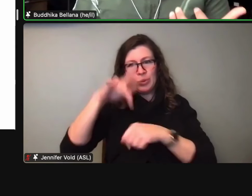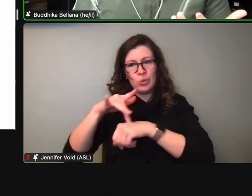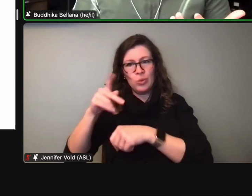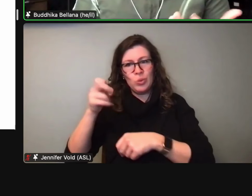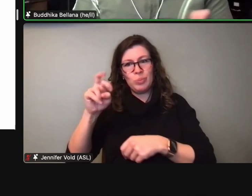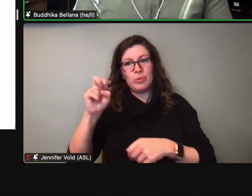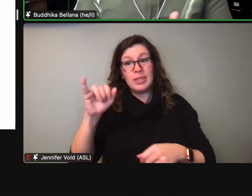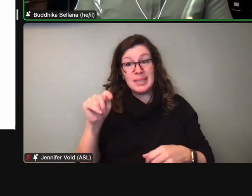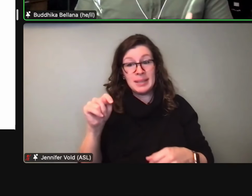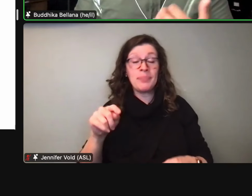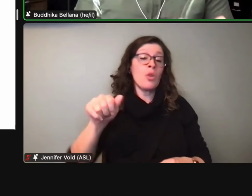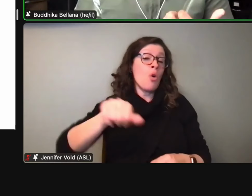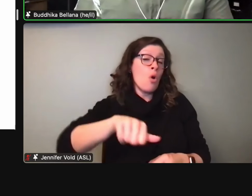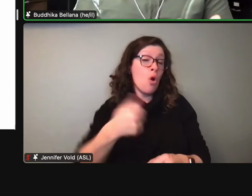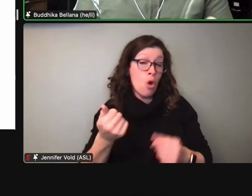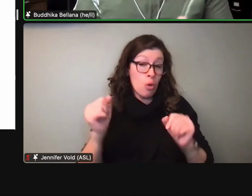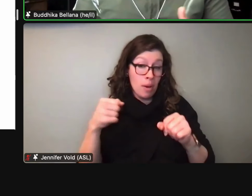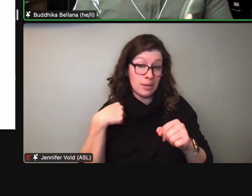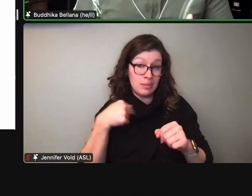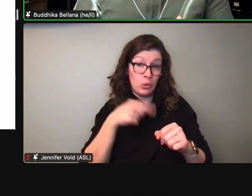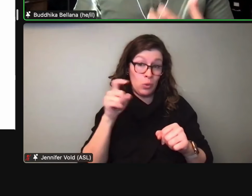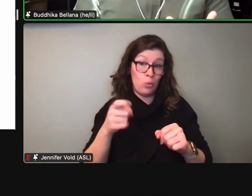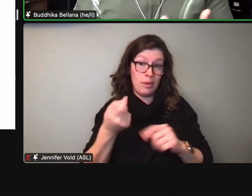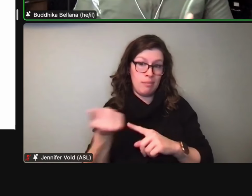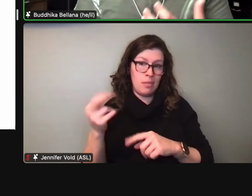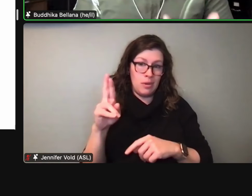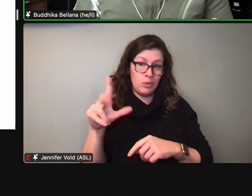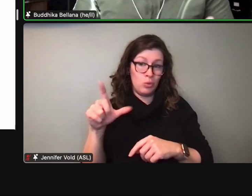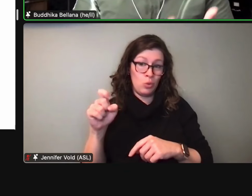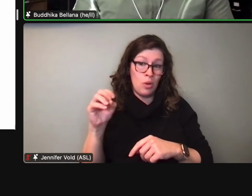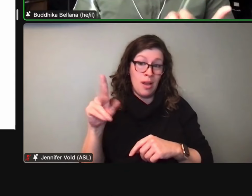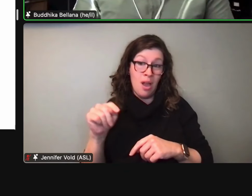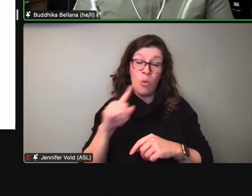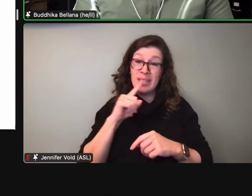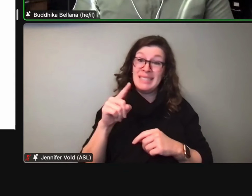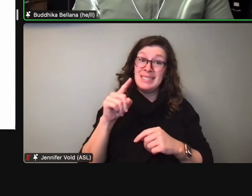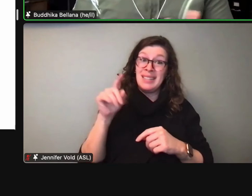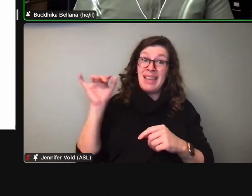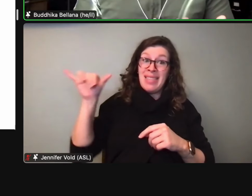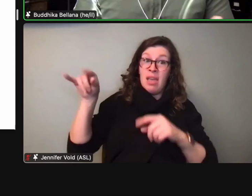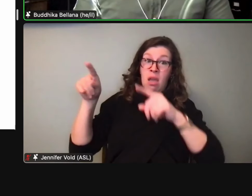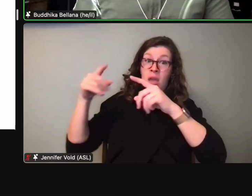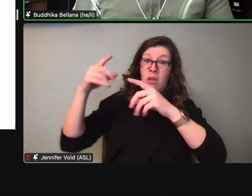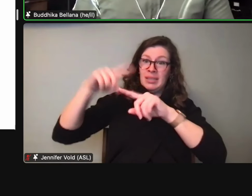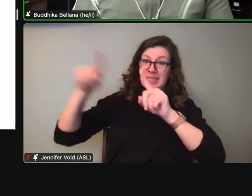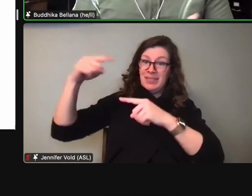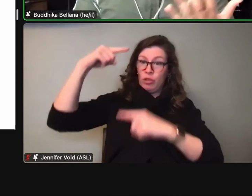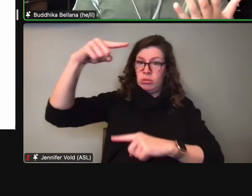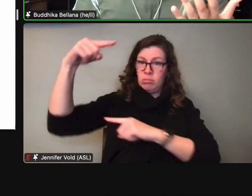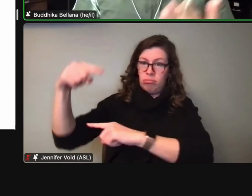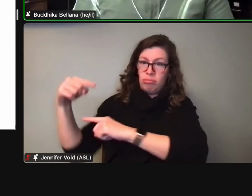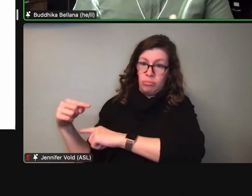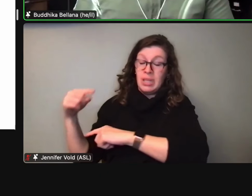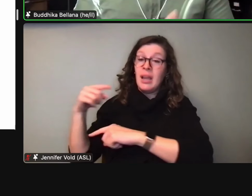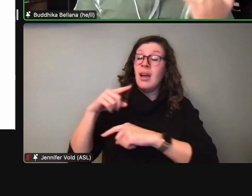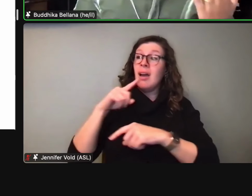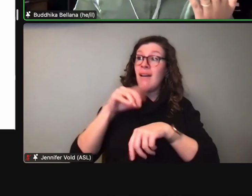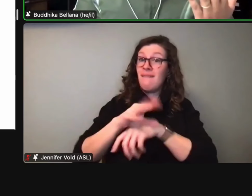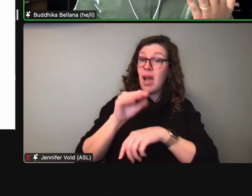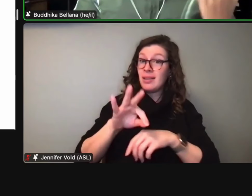we need to rule out is that this is actually an effect of reading the story itself, rather than one of time. For